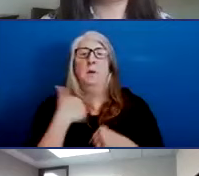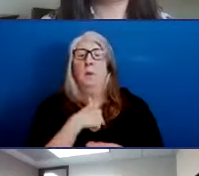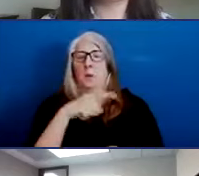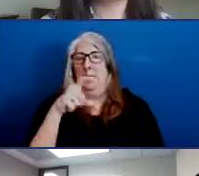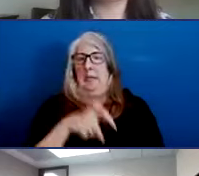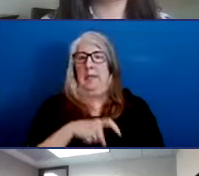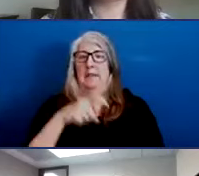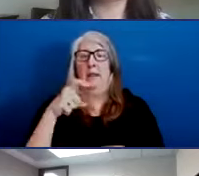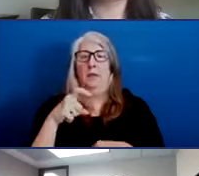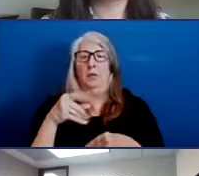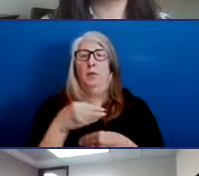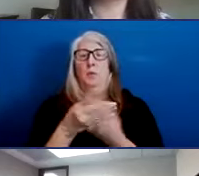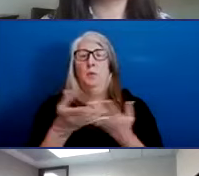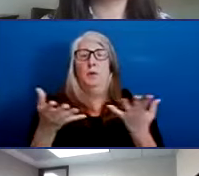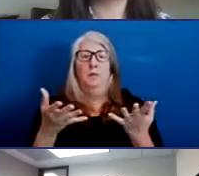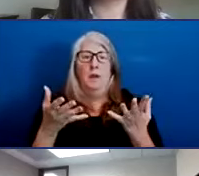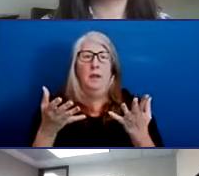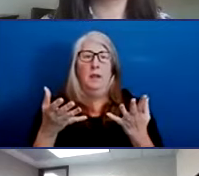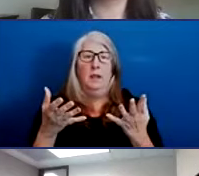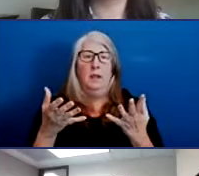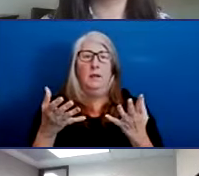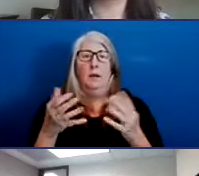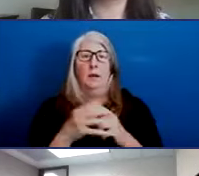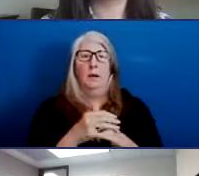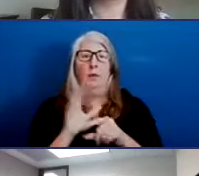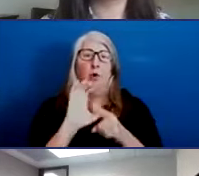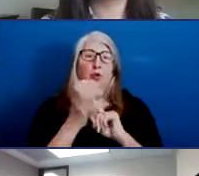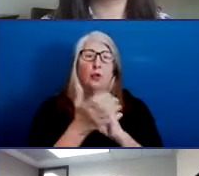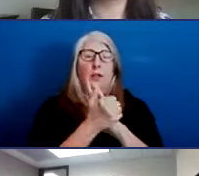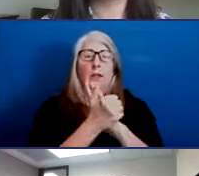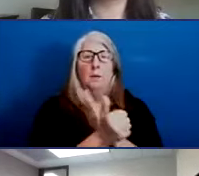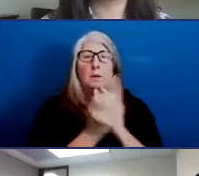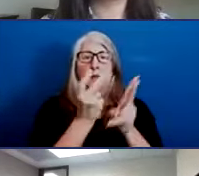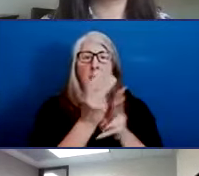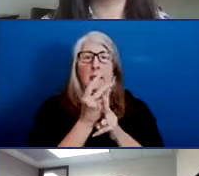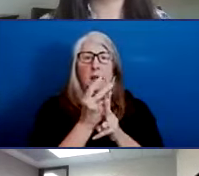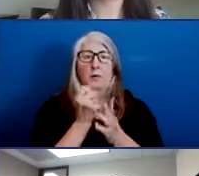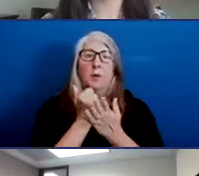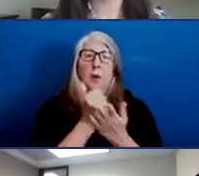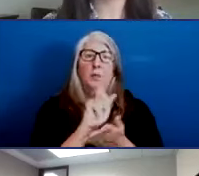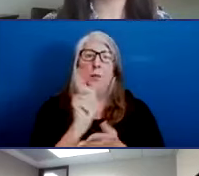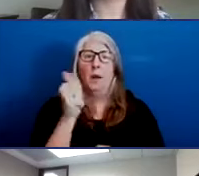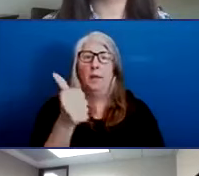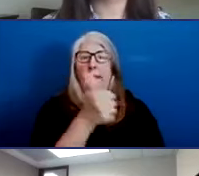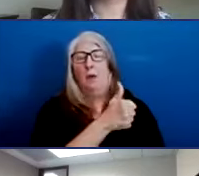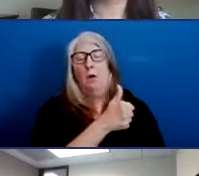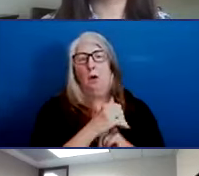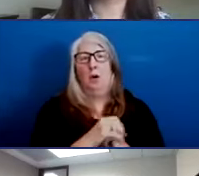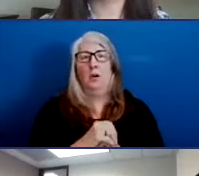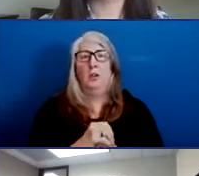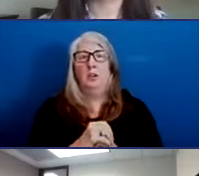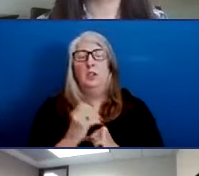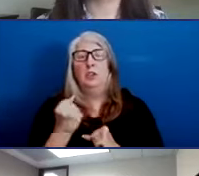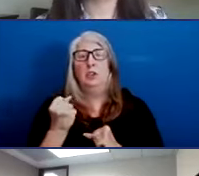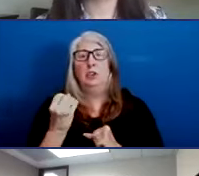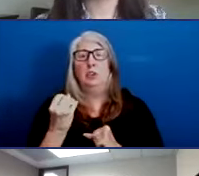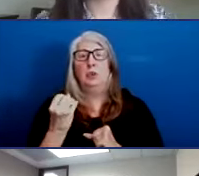able to provide culturally competent care and reach them where they are. So a lot of